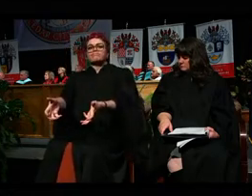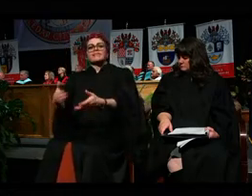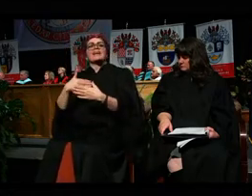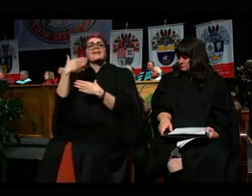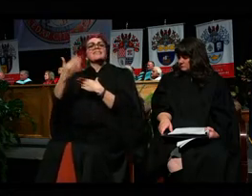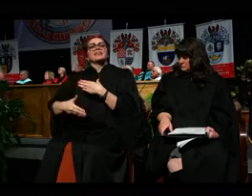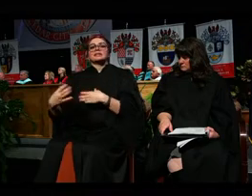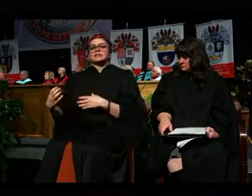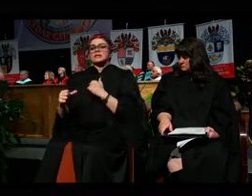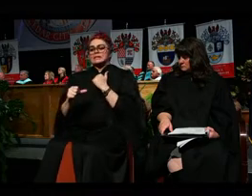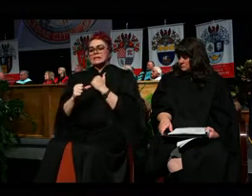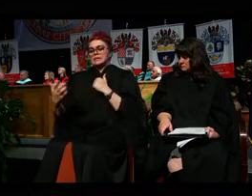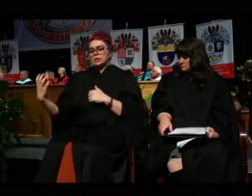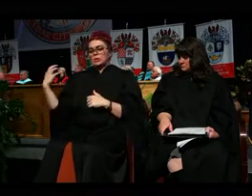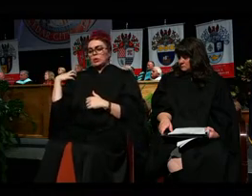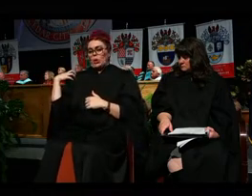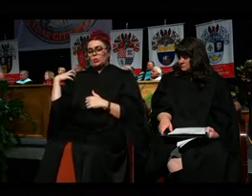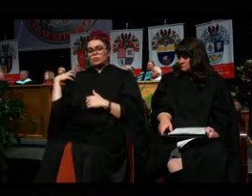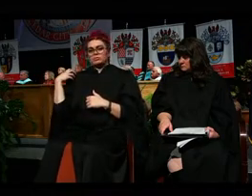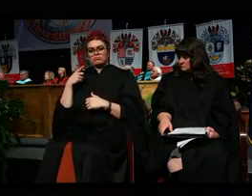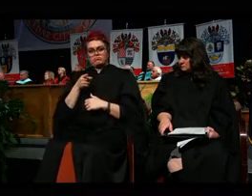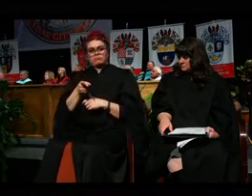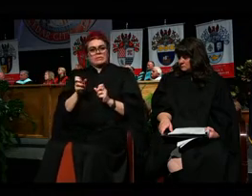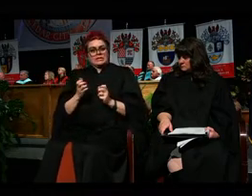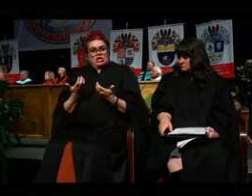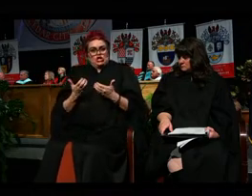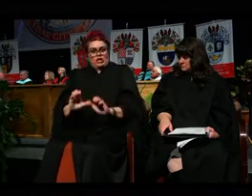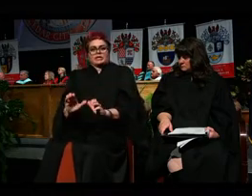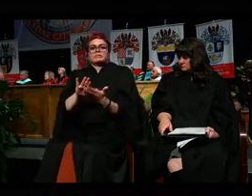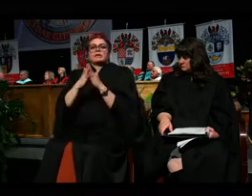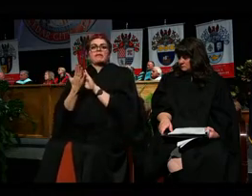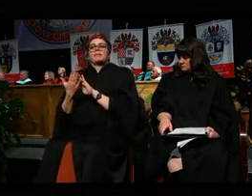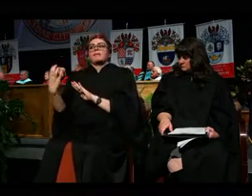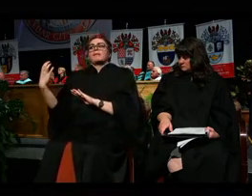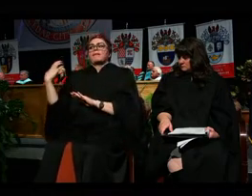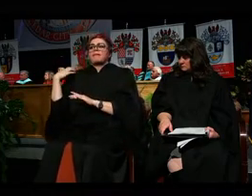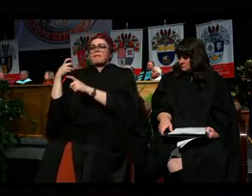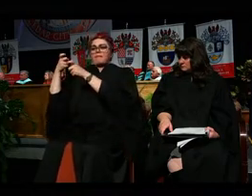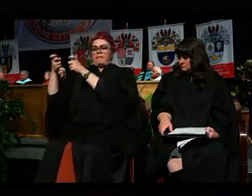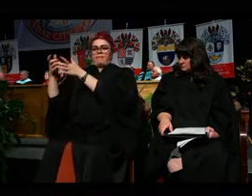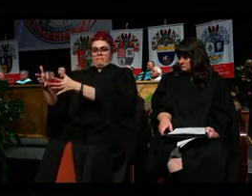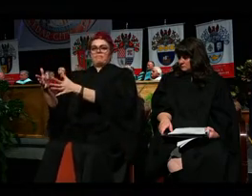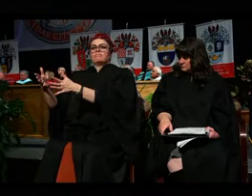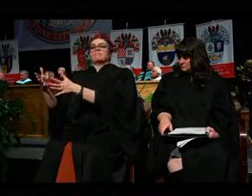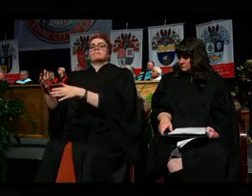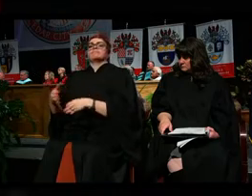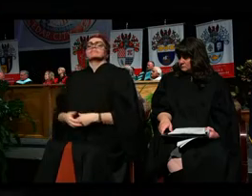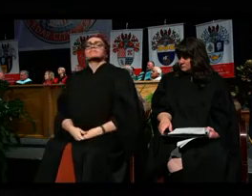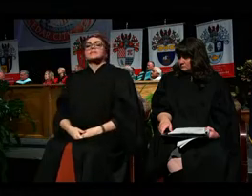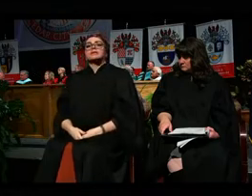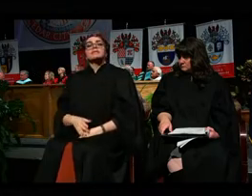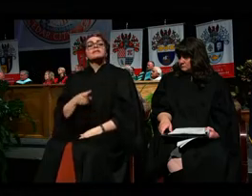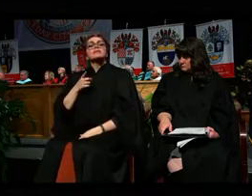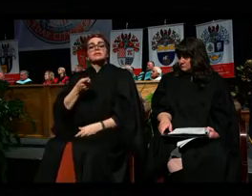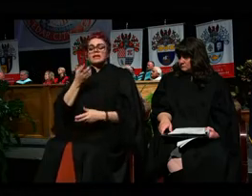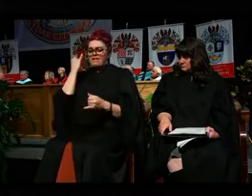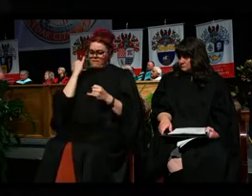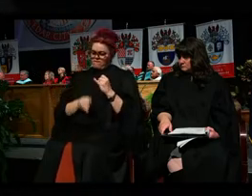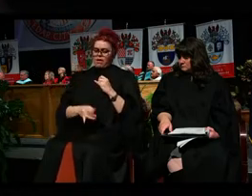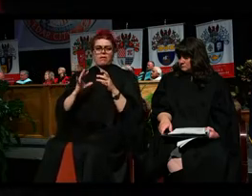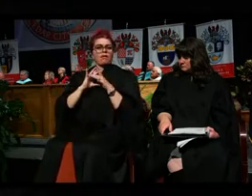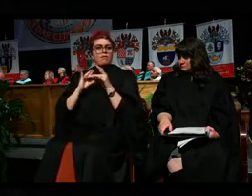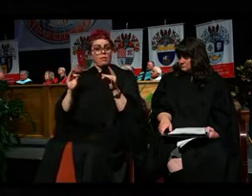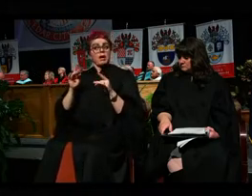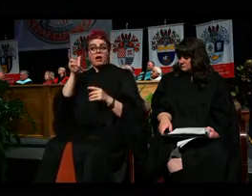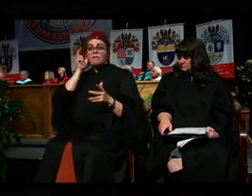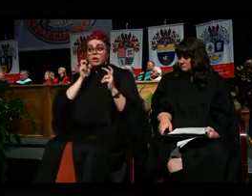coach who got the opportunity to be a head coach. And with that, his final comments, and I've heard this from the